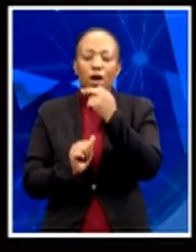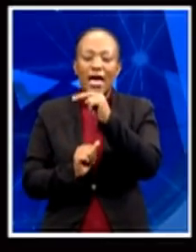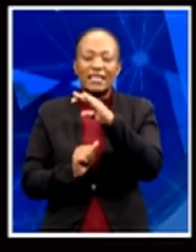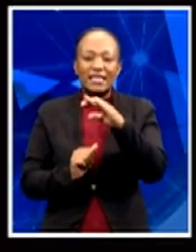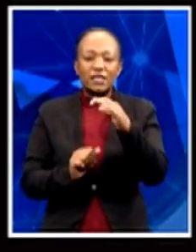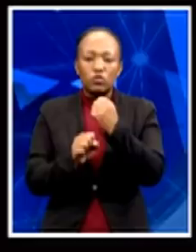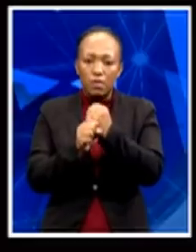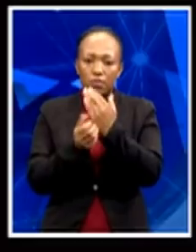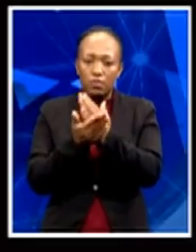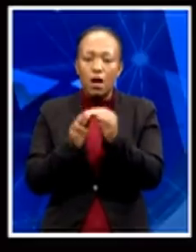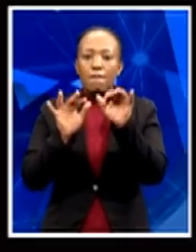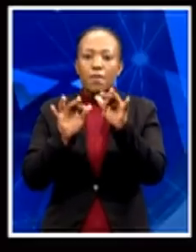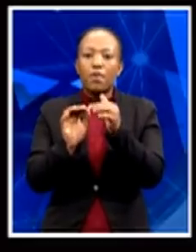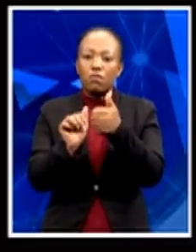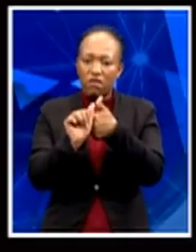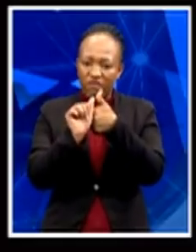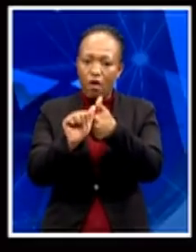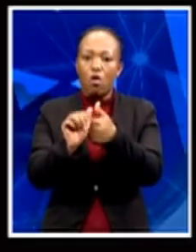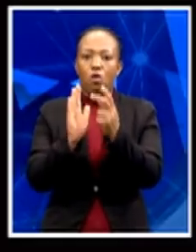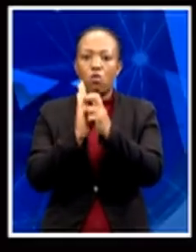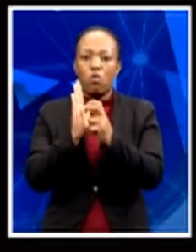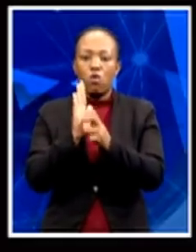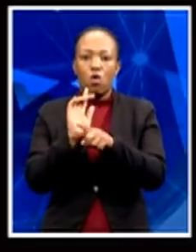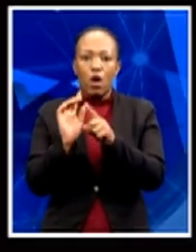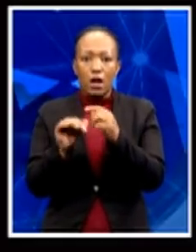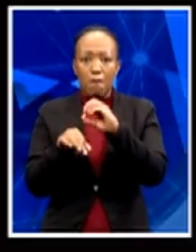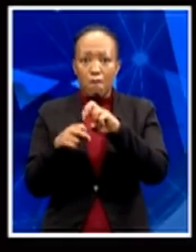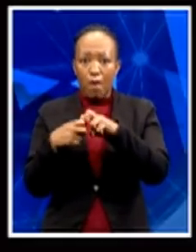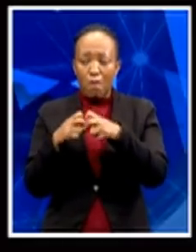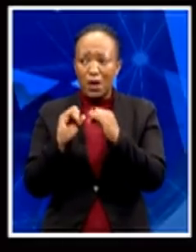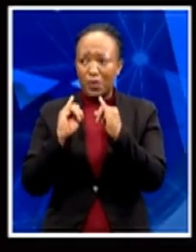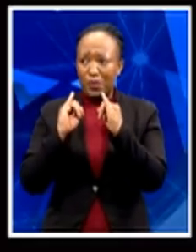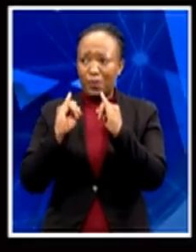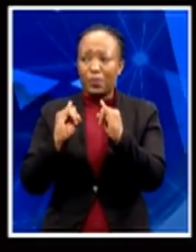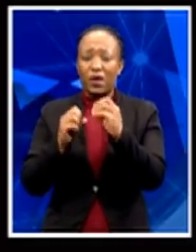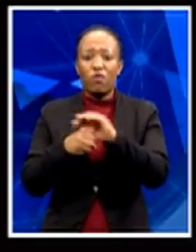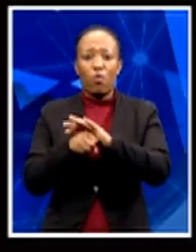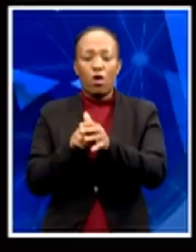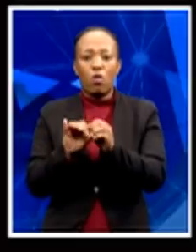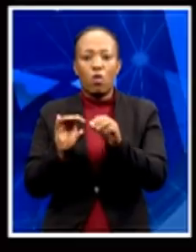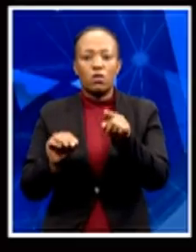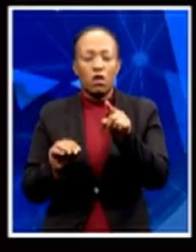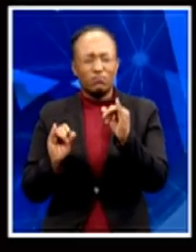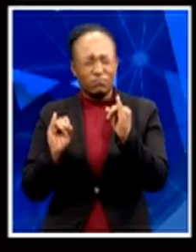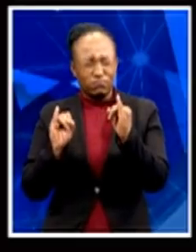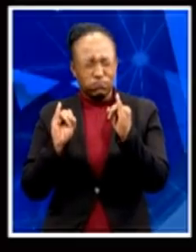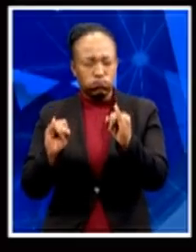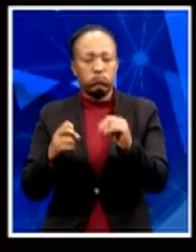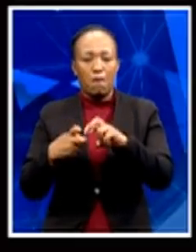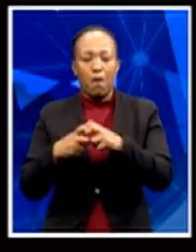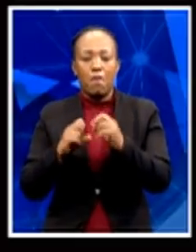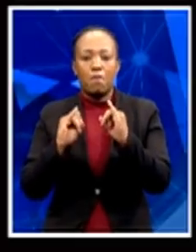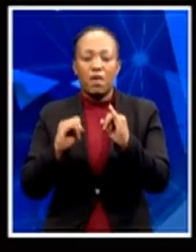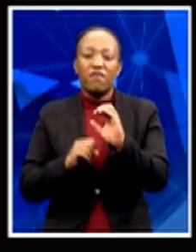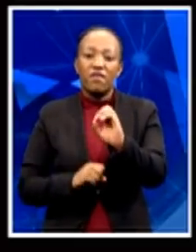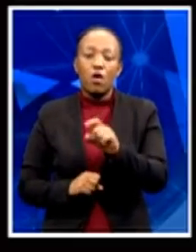there, we're in a crisis with this virus at the moment, absolute crisis. The number of teachers that have hospitalized and